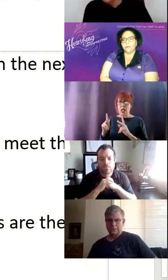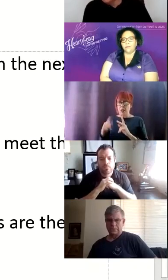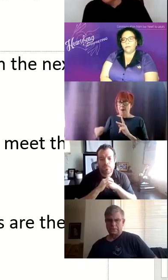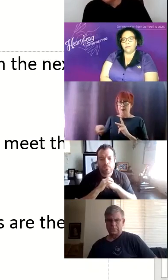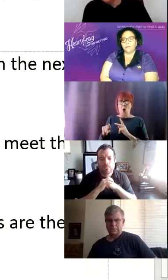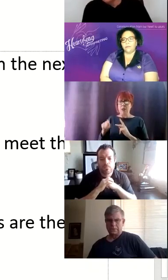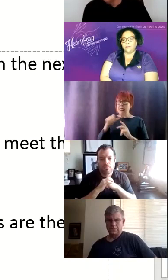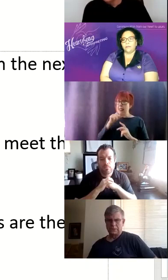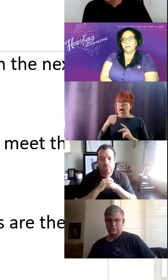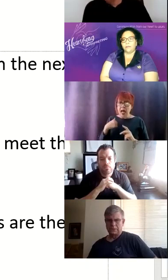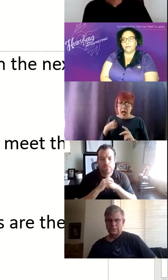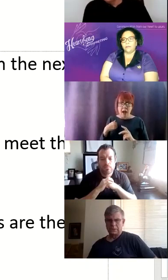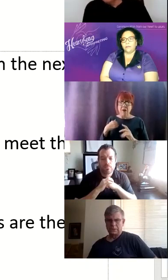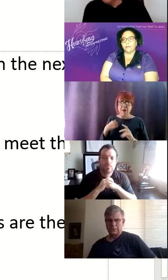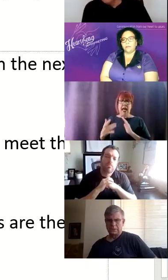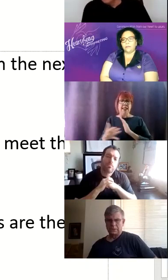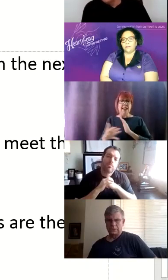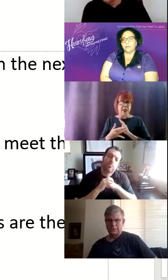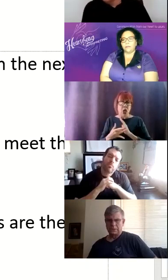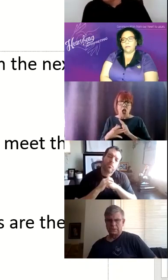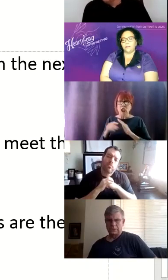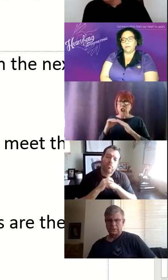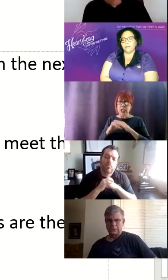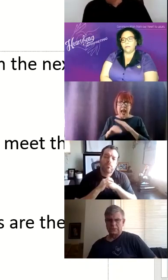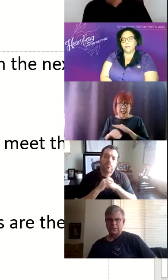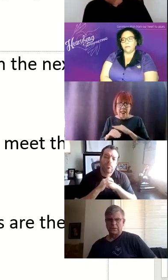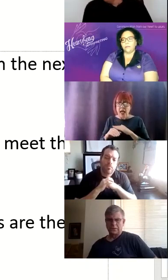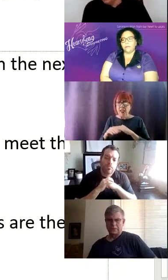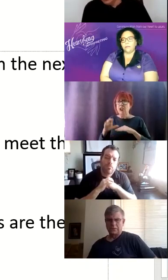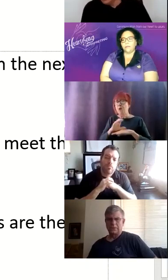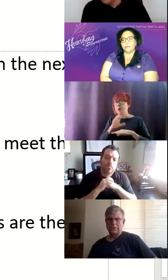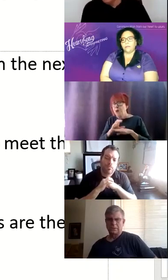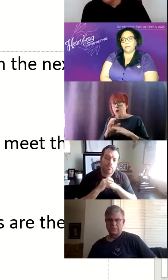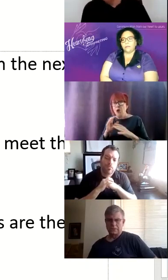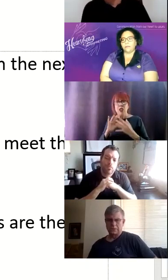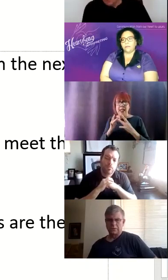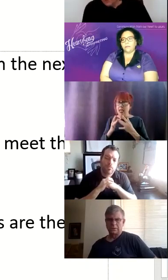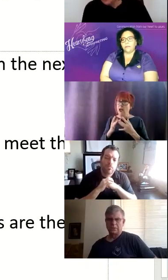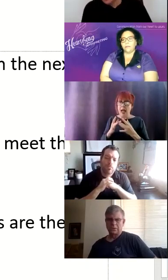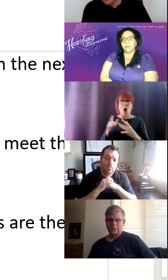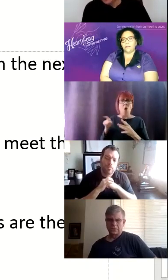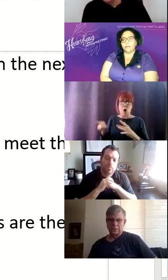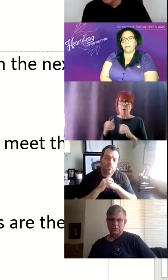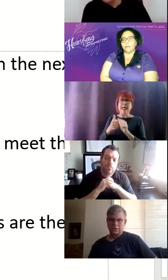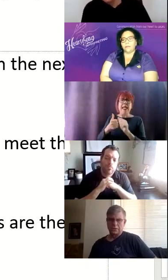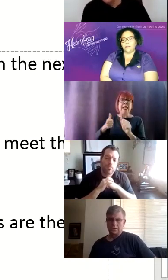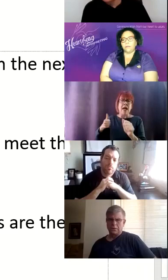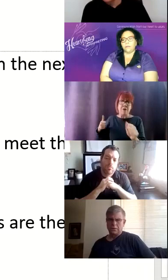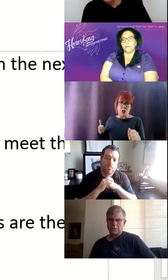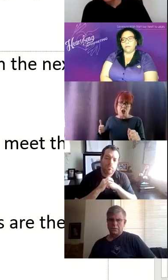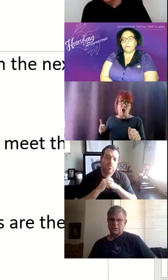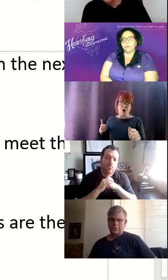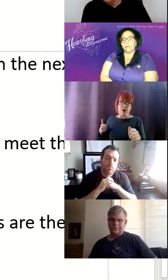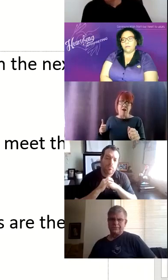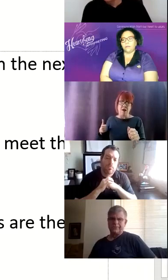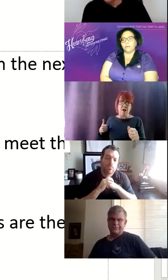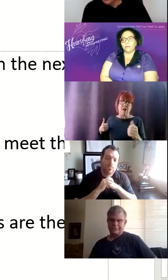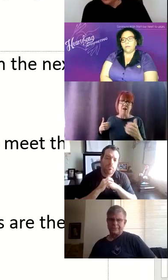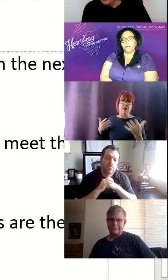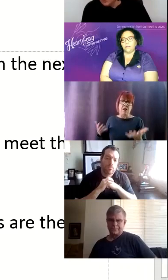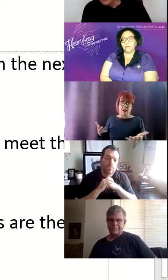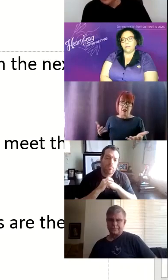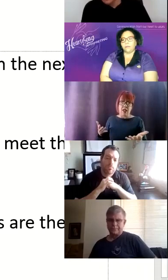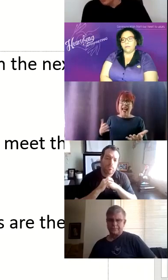to computers, that are being left behind in the community. And I know the deaf community oftentimes lacks the